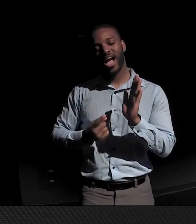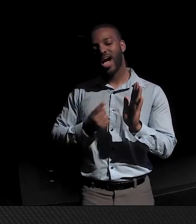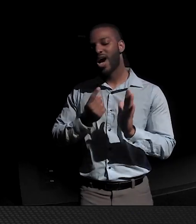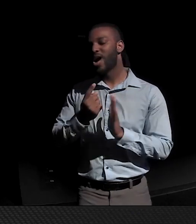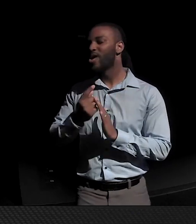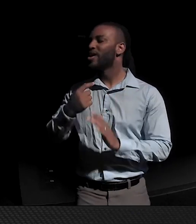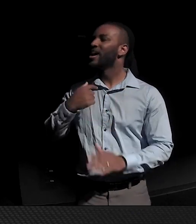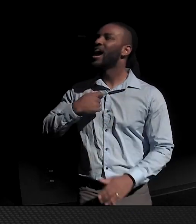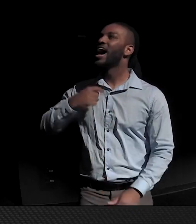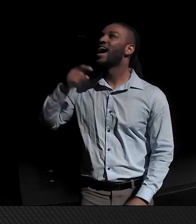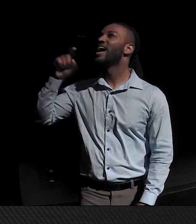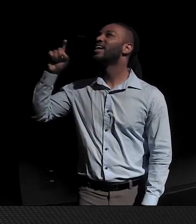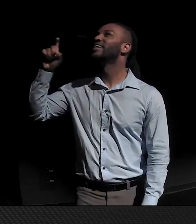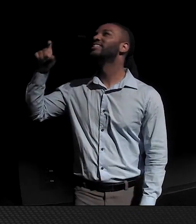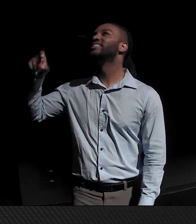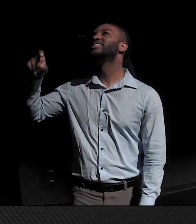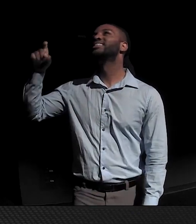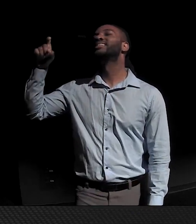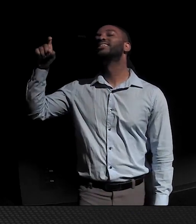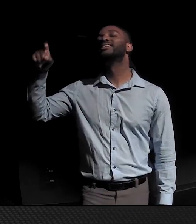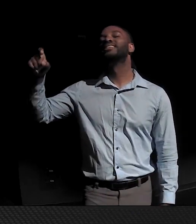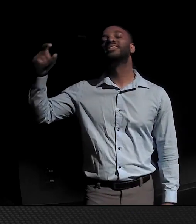Every hour I